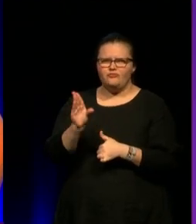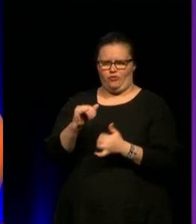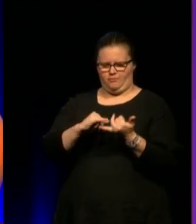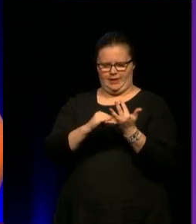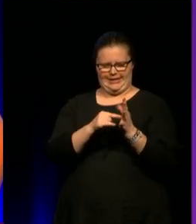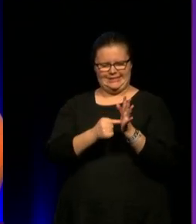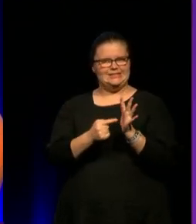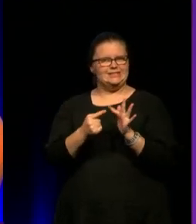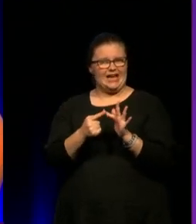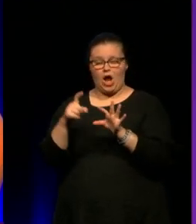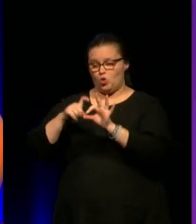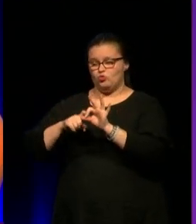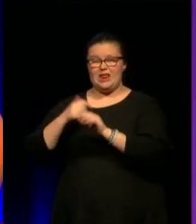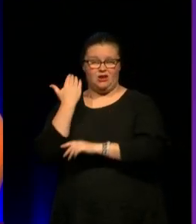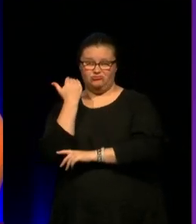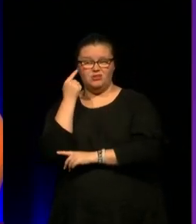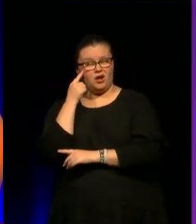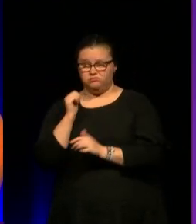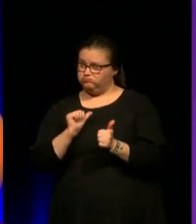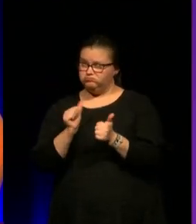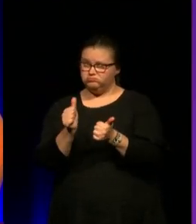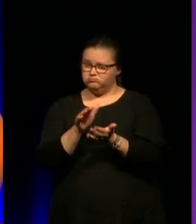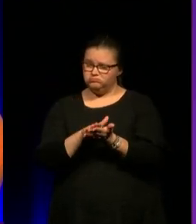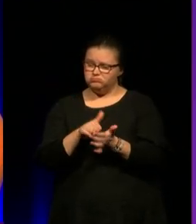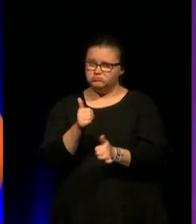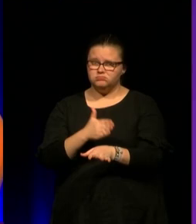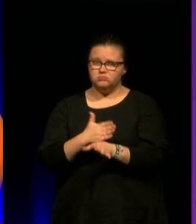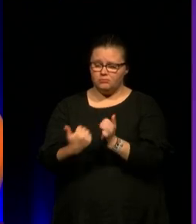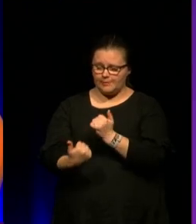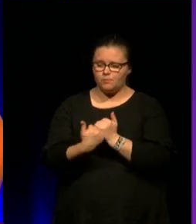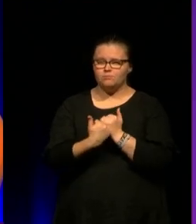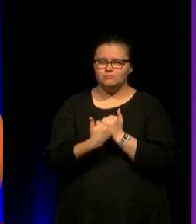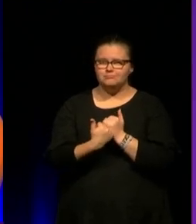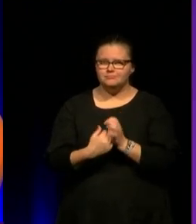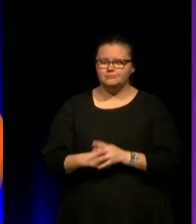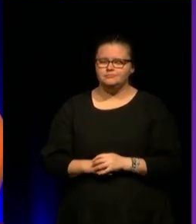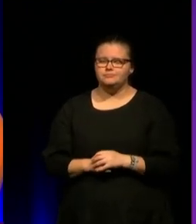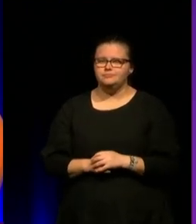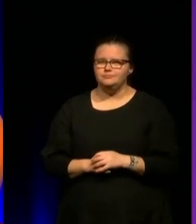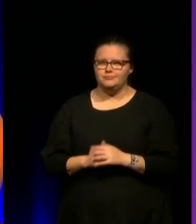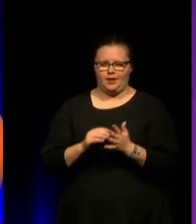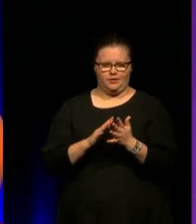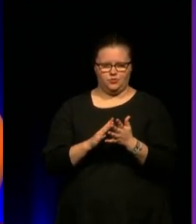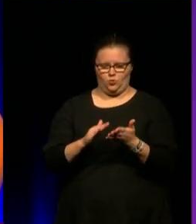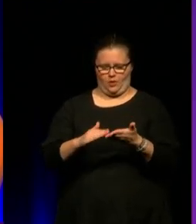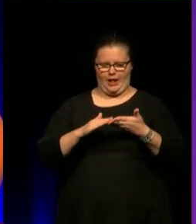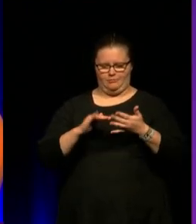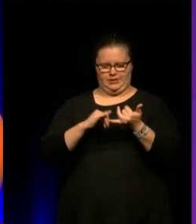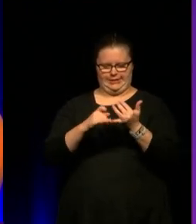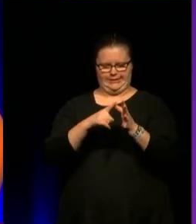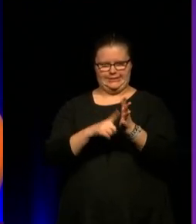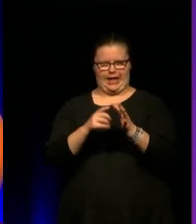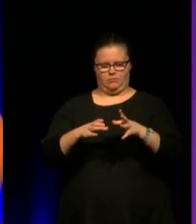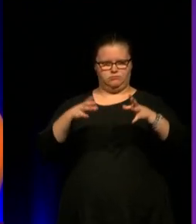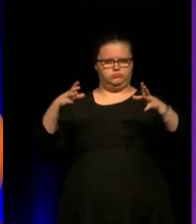the Queensland state government of late has been showing us support to help us to scale. The R&D tax incentive